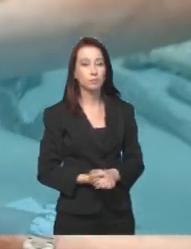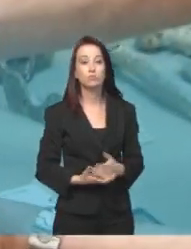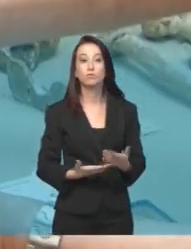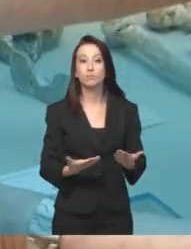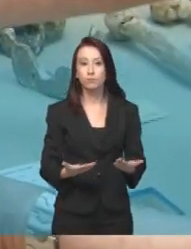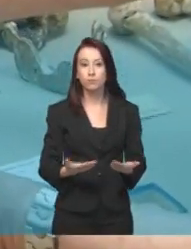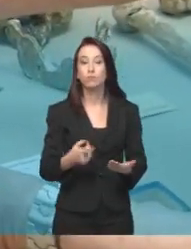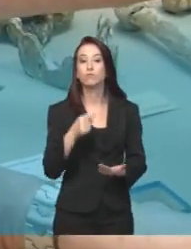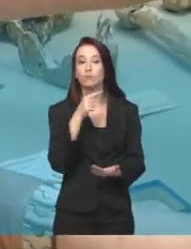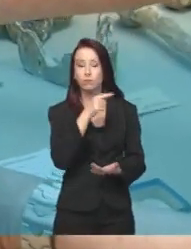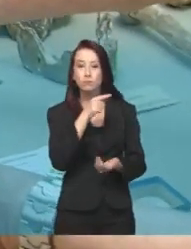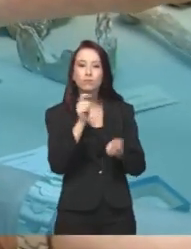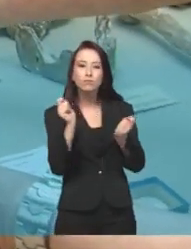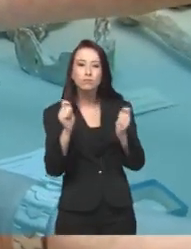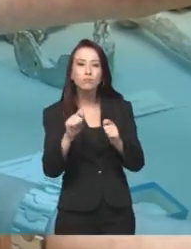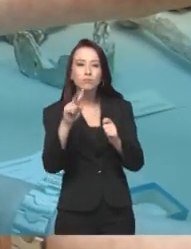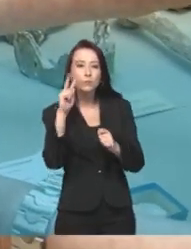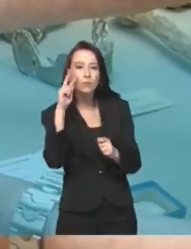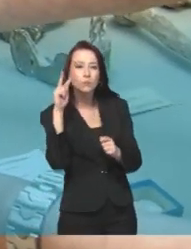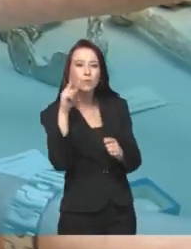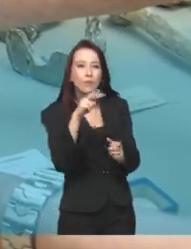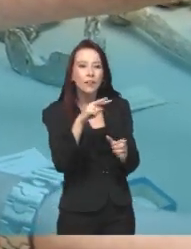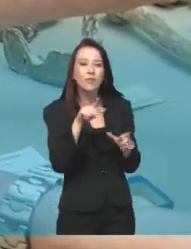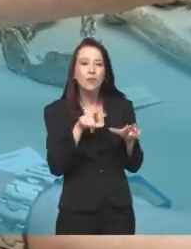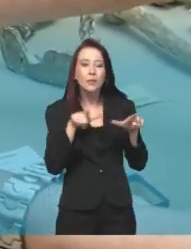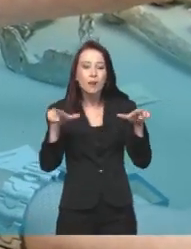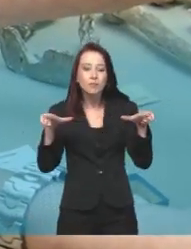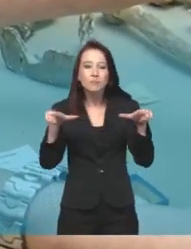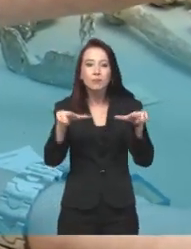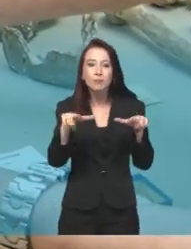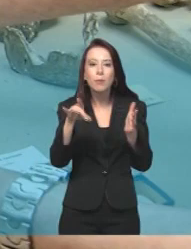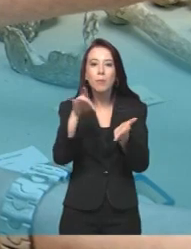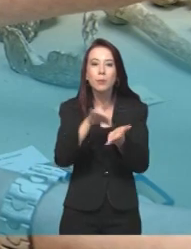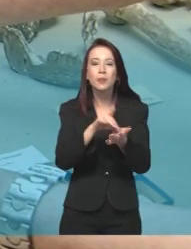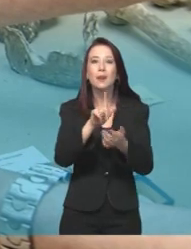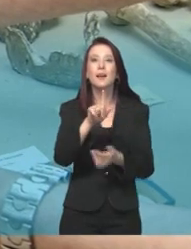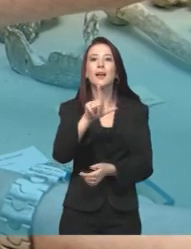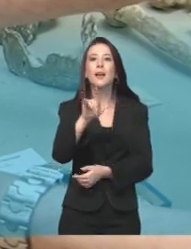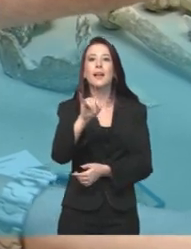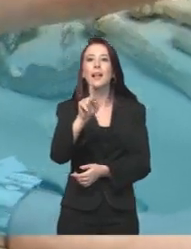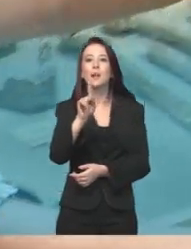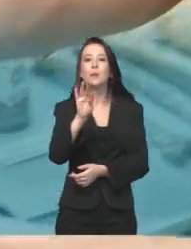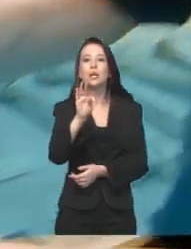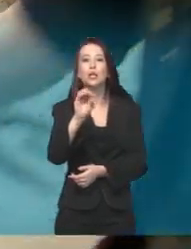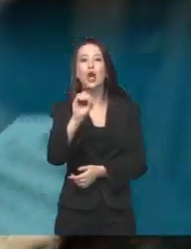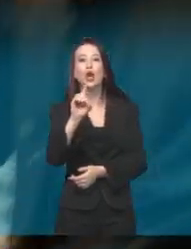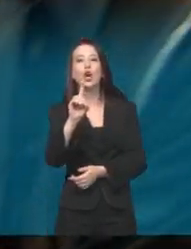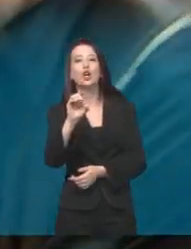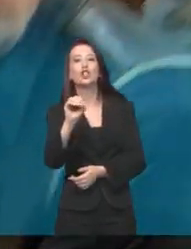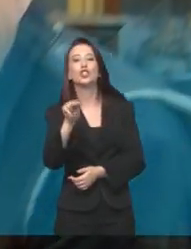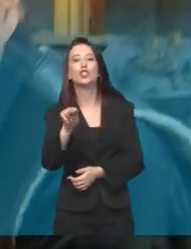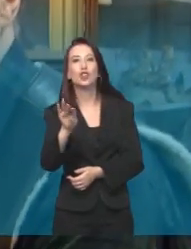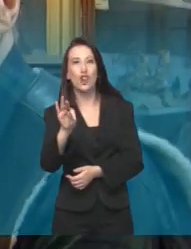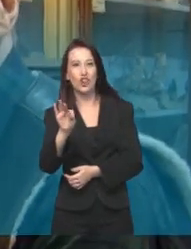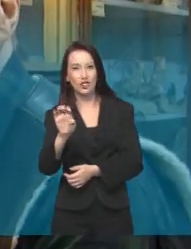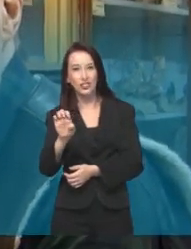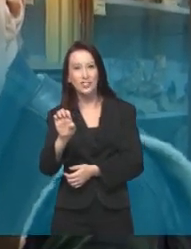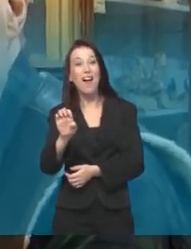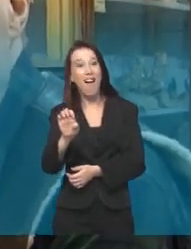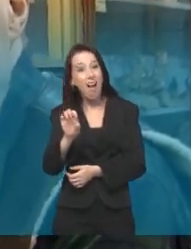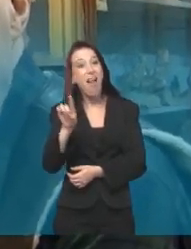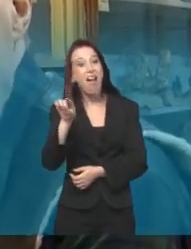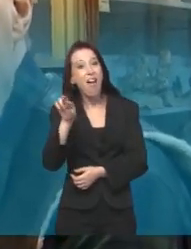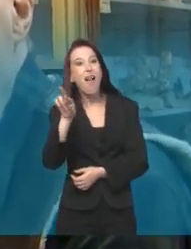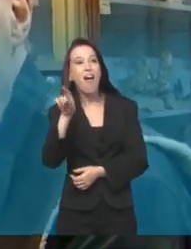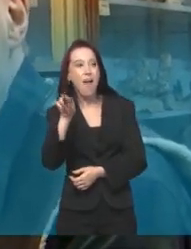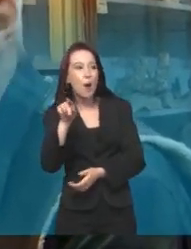Here you see a smaller part of a glyptodon, an animal closely related to